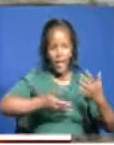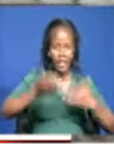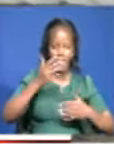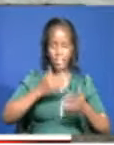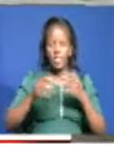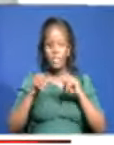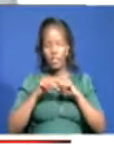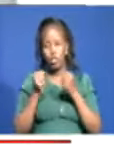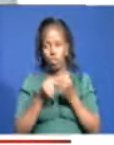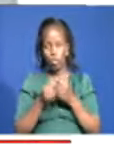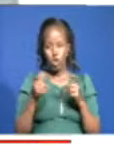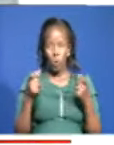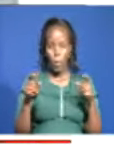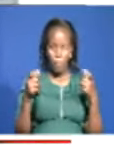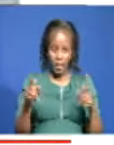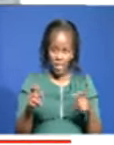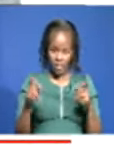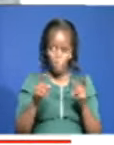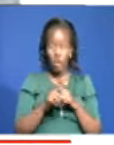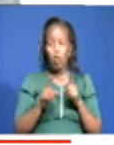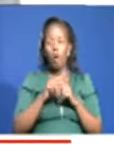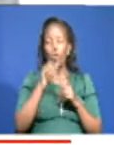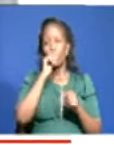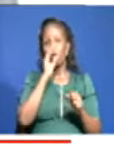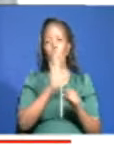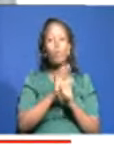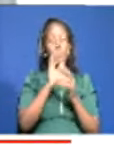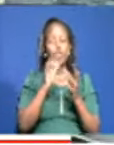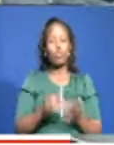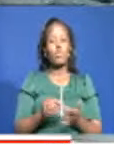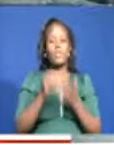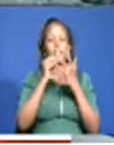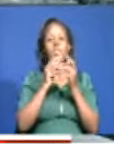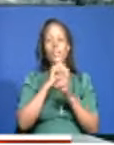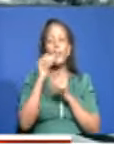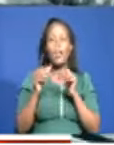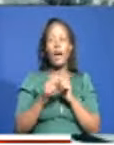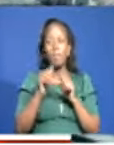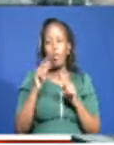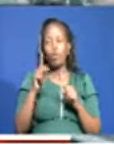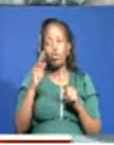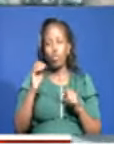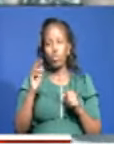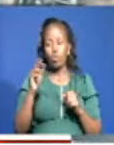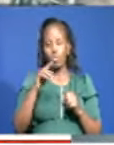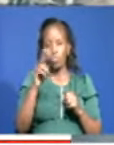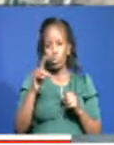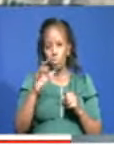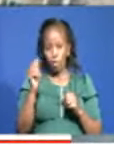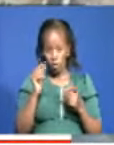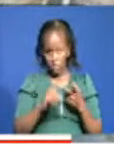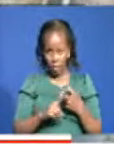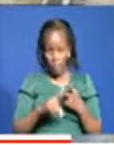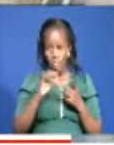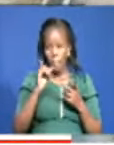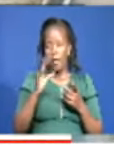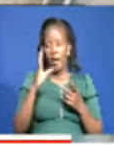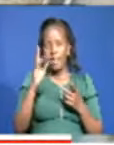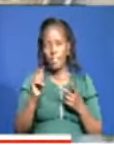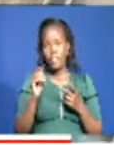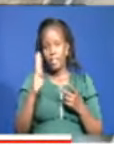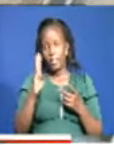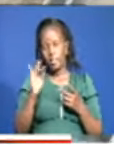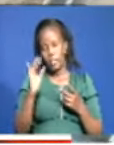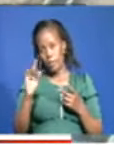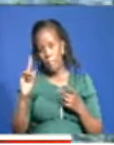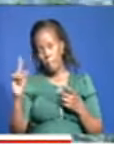also committed to prioritize the enactment of the Konza Technopolis Bill, the ICT Authority Bill, and development of an